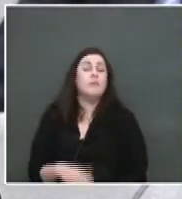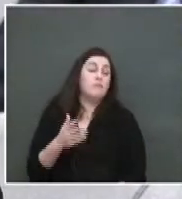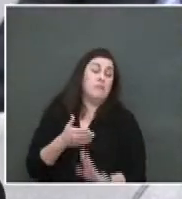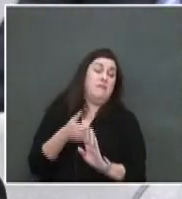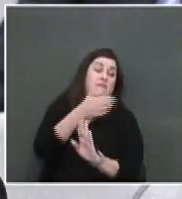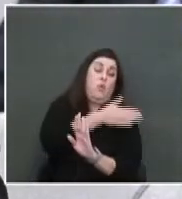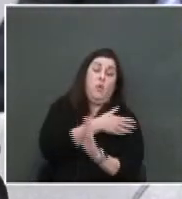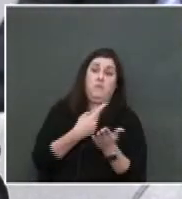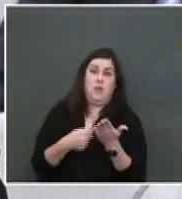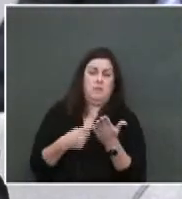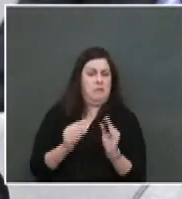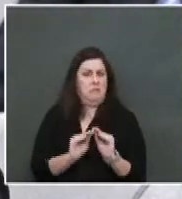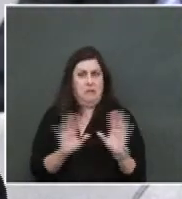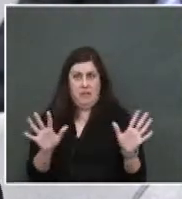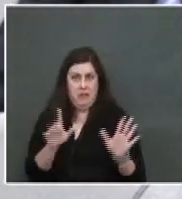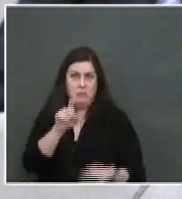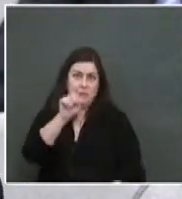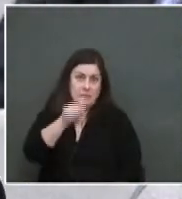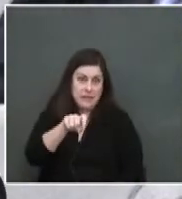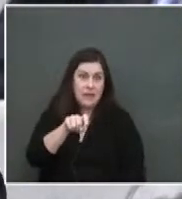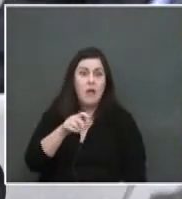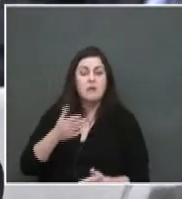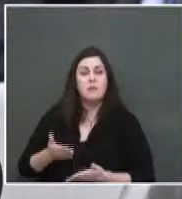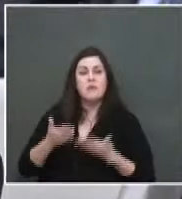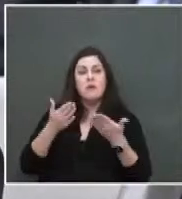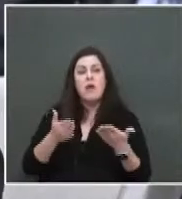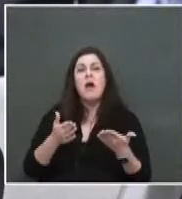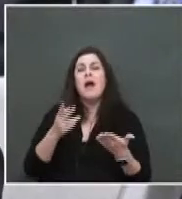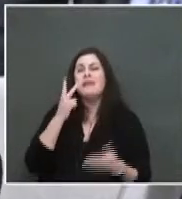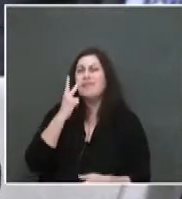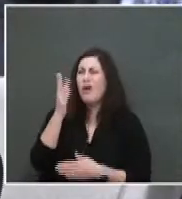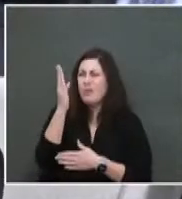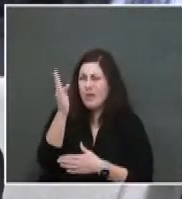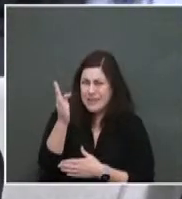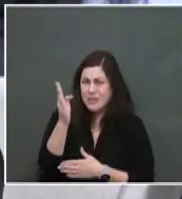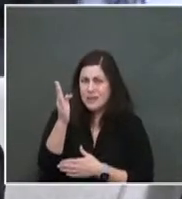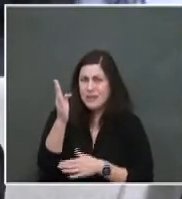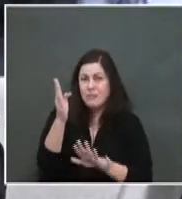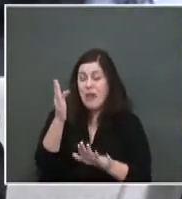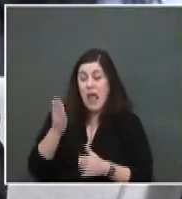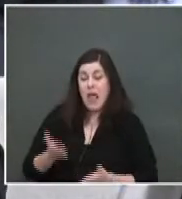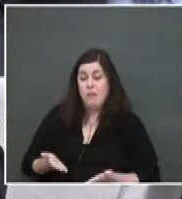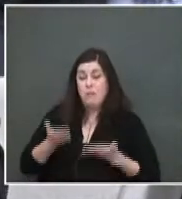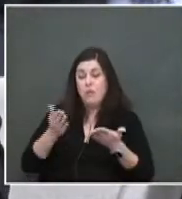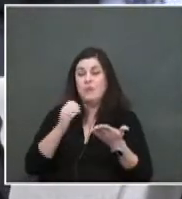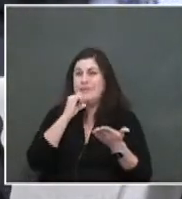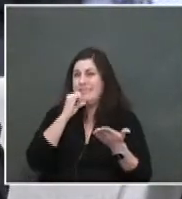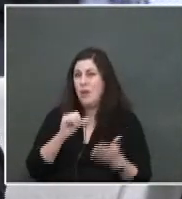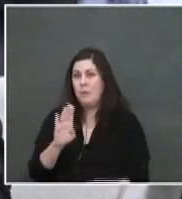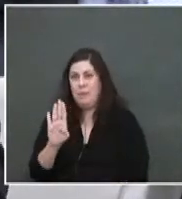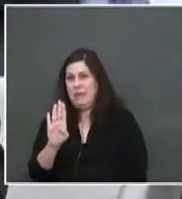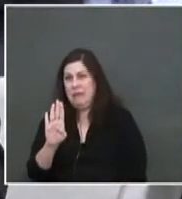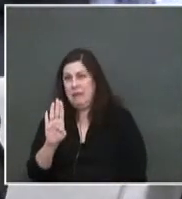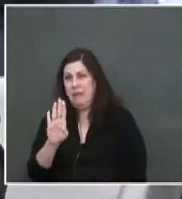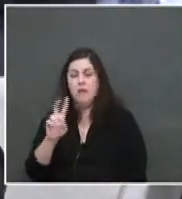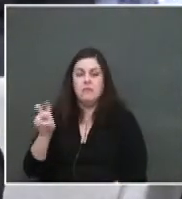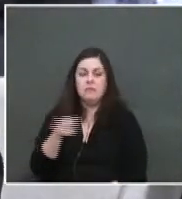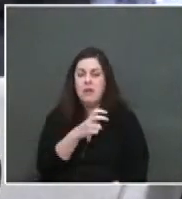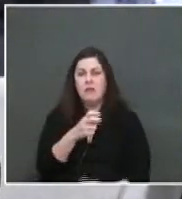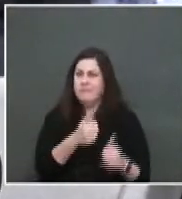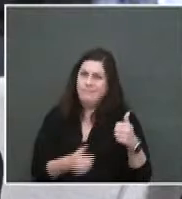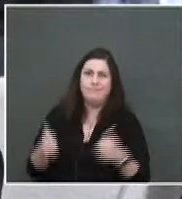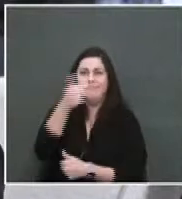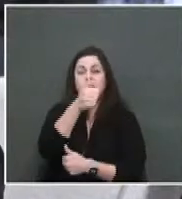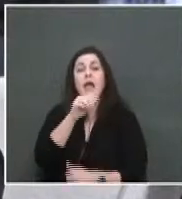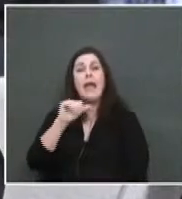something. And I wasn't going to do this until I saw the presentation, that we not send it to a B session, that we send it straight to an A session. Let me tell you why.